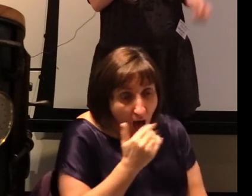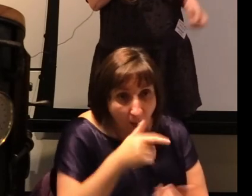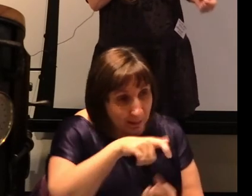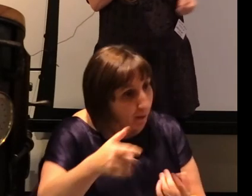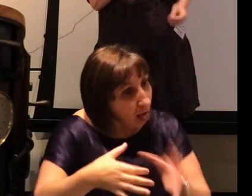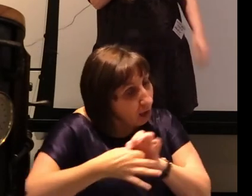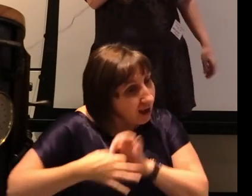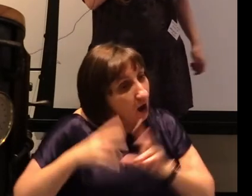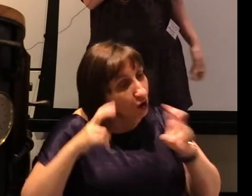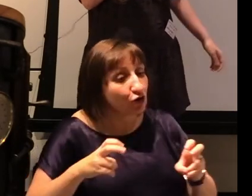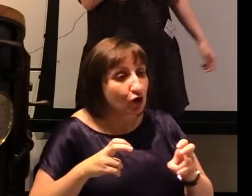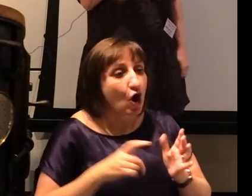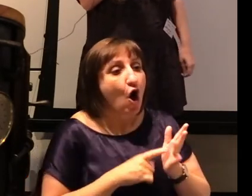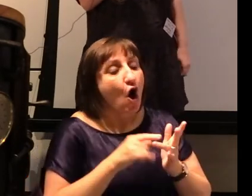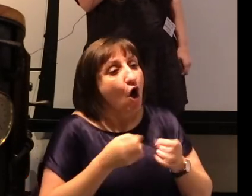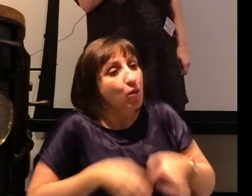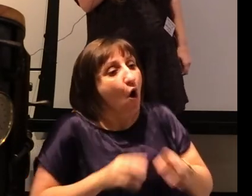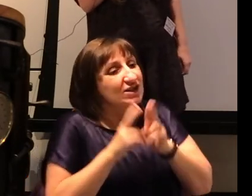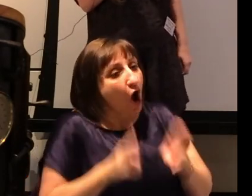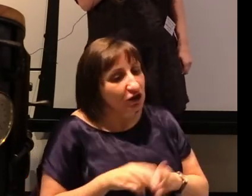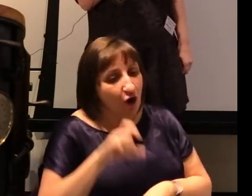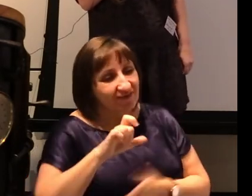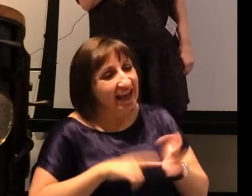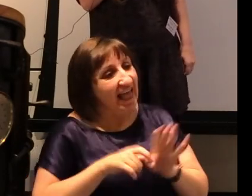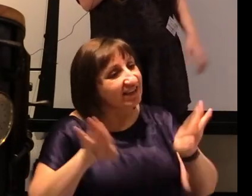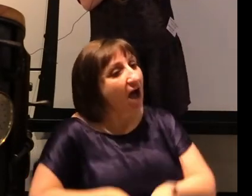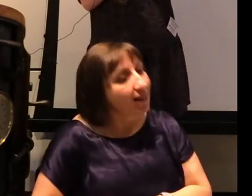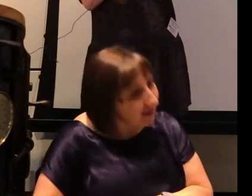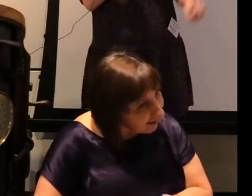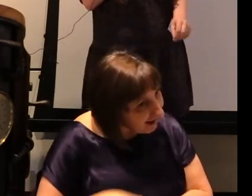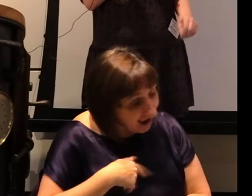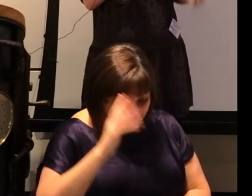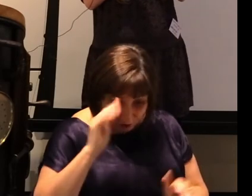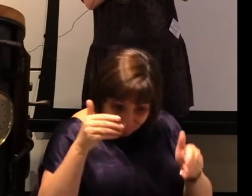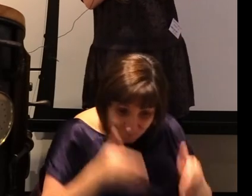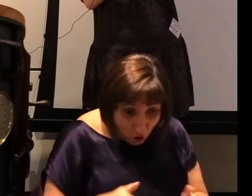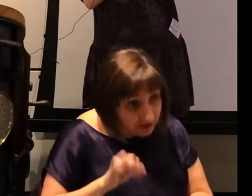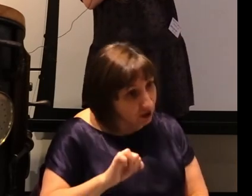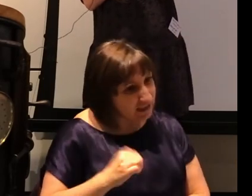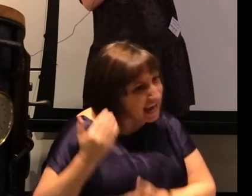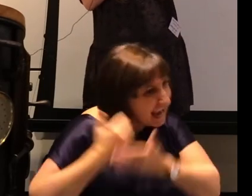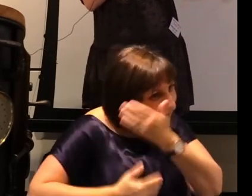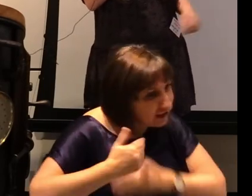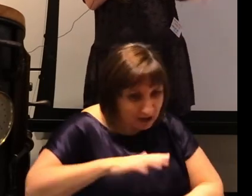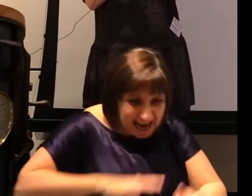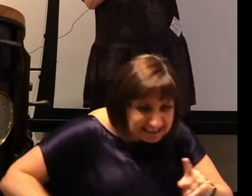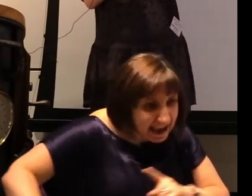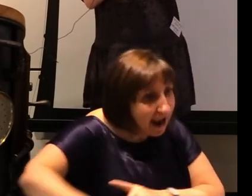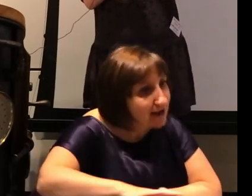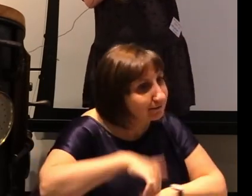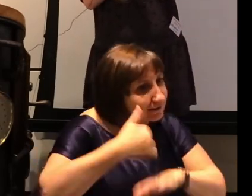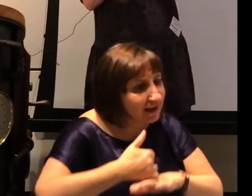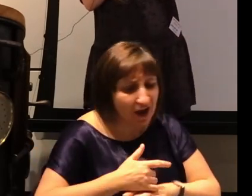of people, is called Lost Houses of the Clyde Valley. And the focus of this are the ancient estates and